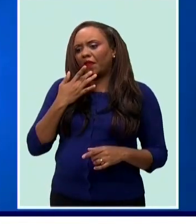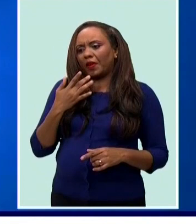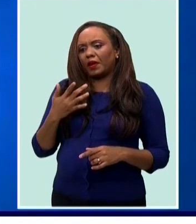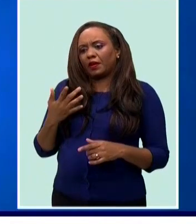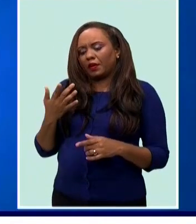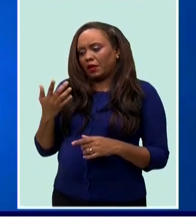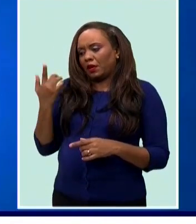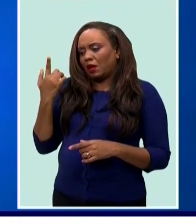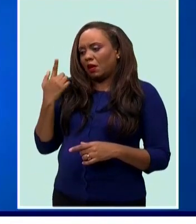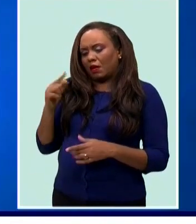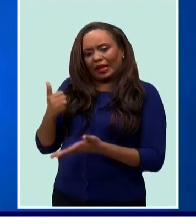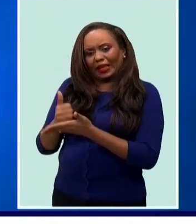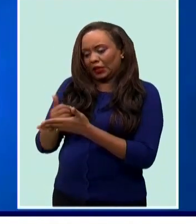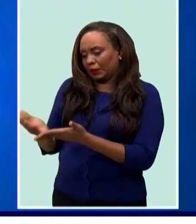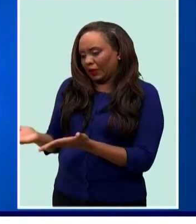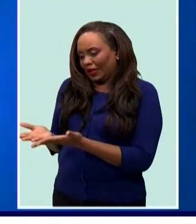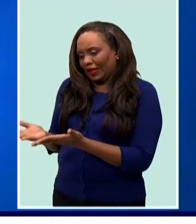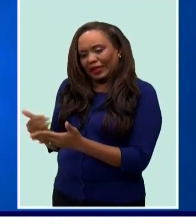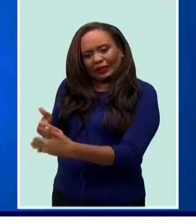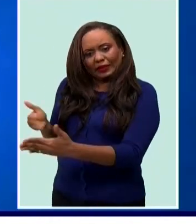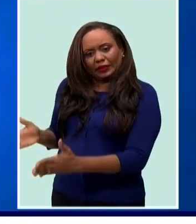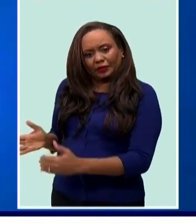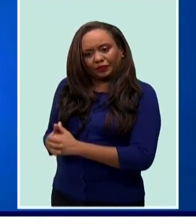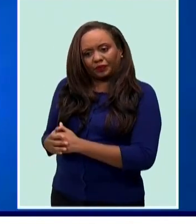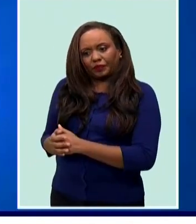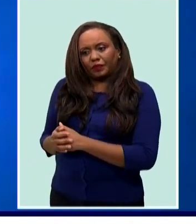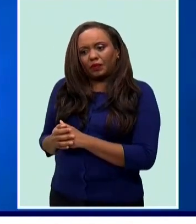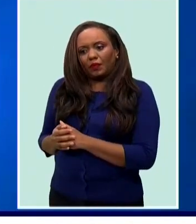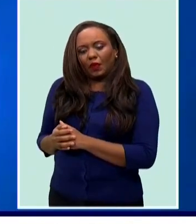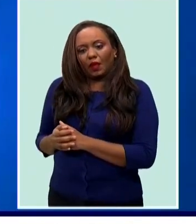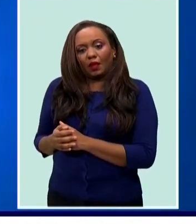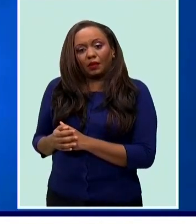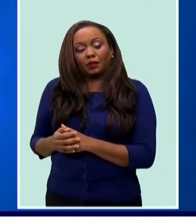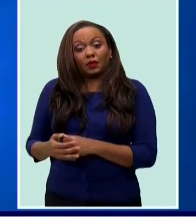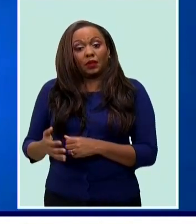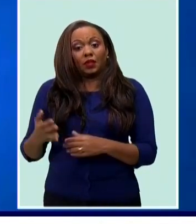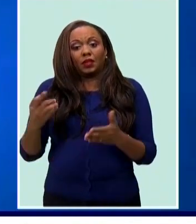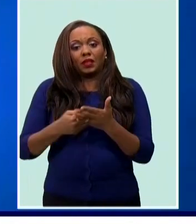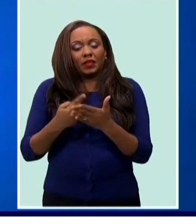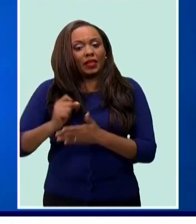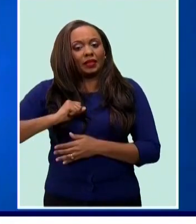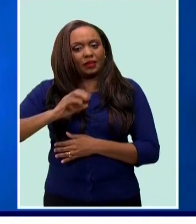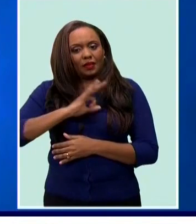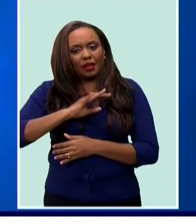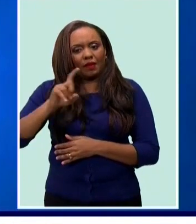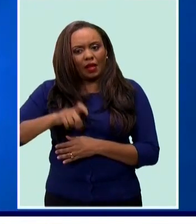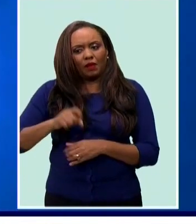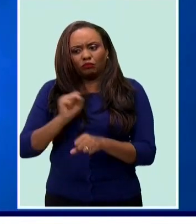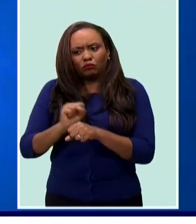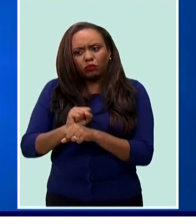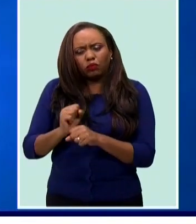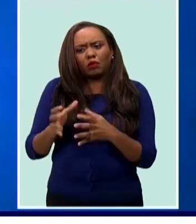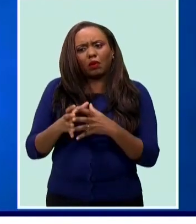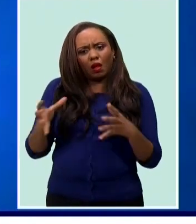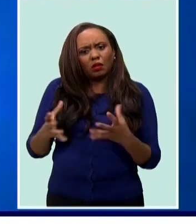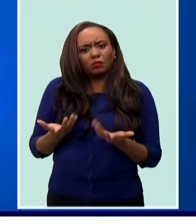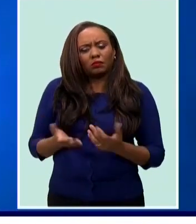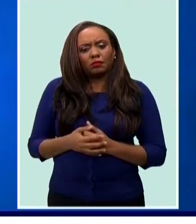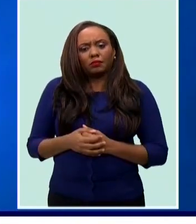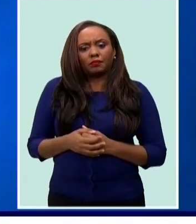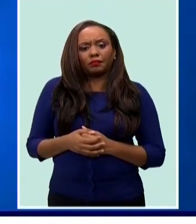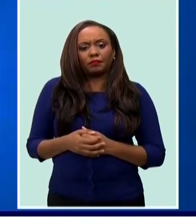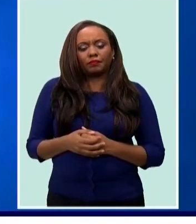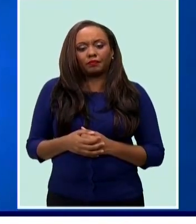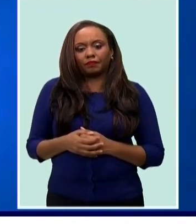them on, let's say, a larger ward where staff are being asked to do more for a greater number of persons. Mr. Leacock says the opening of the